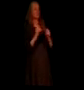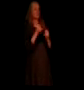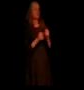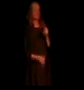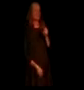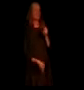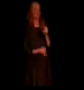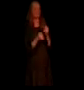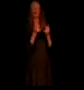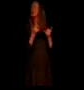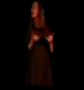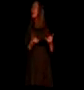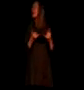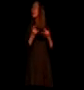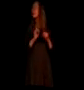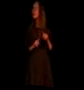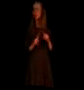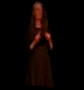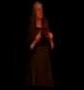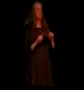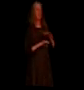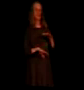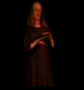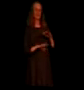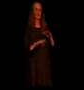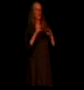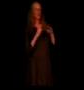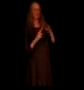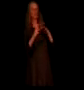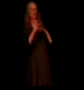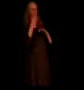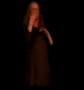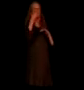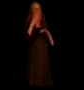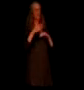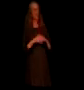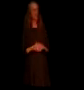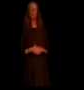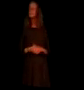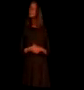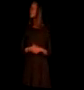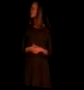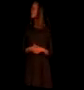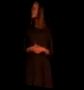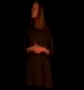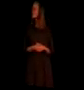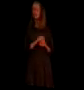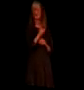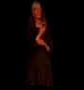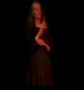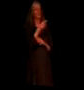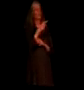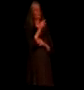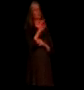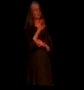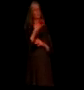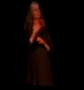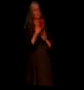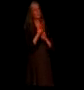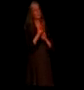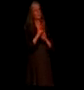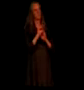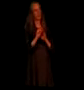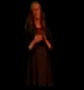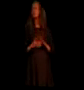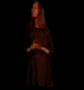end. This is kind of the bottom line looking forward. And this is IPCC model runs.